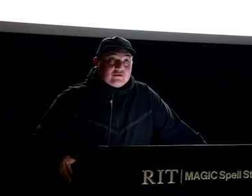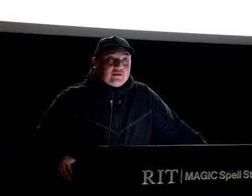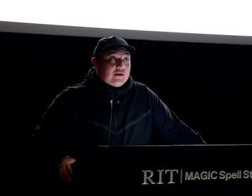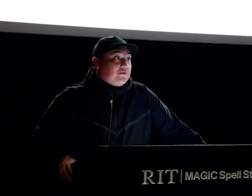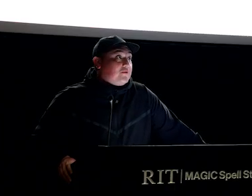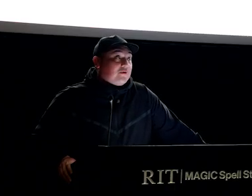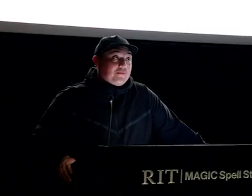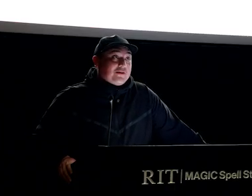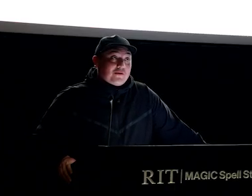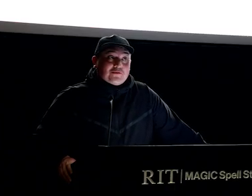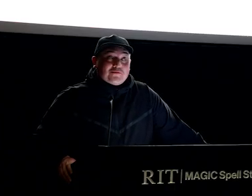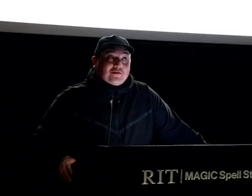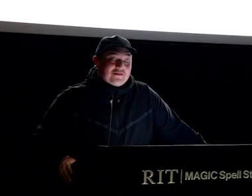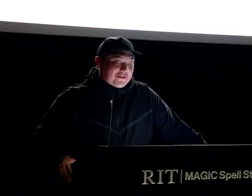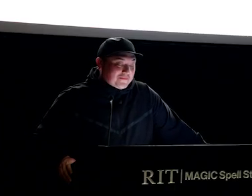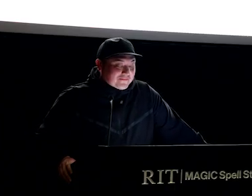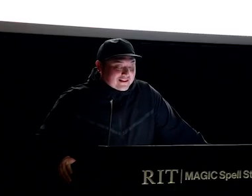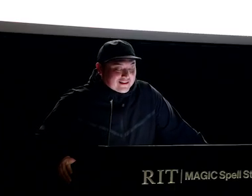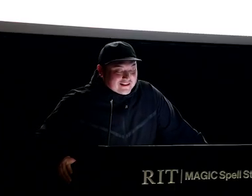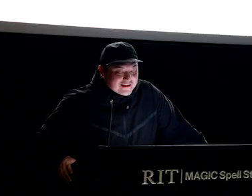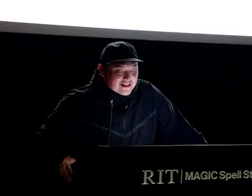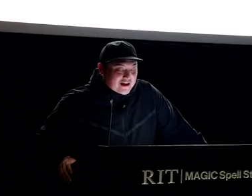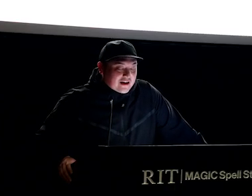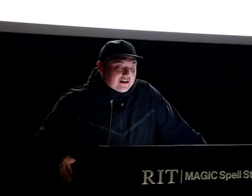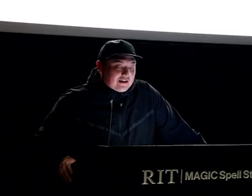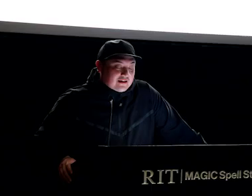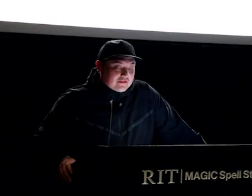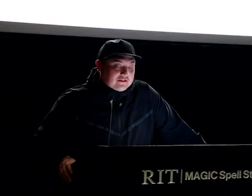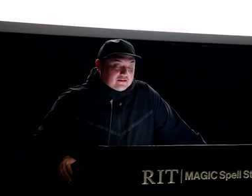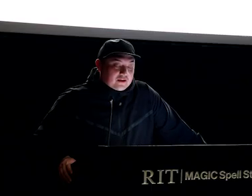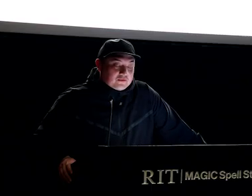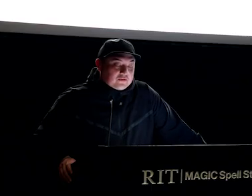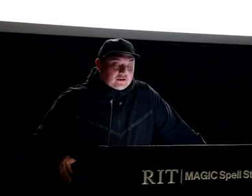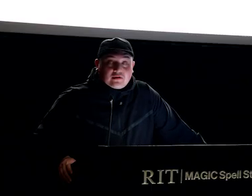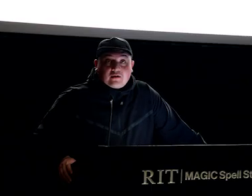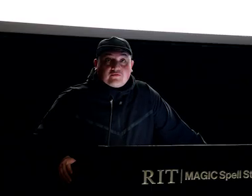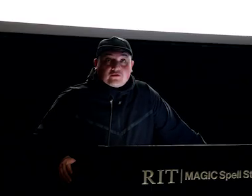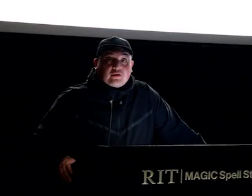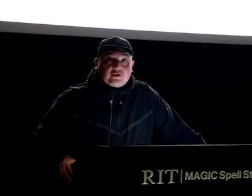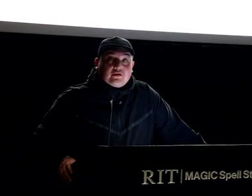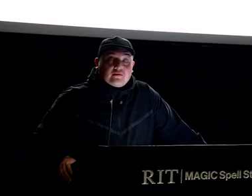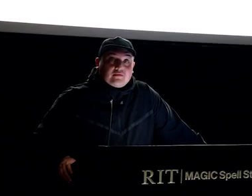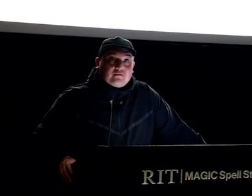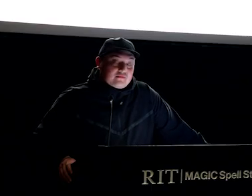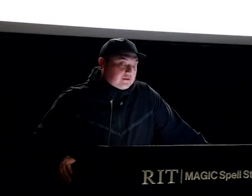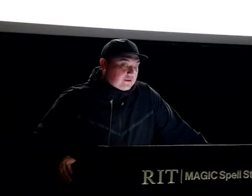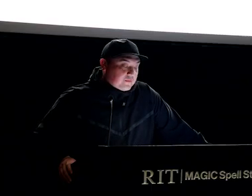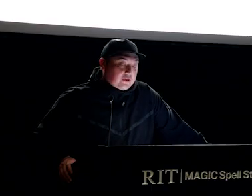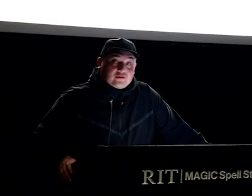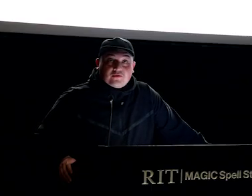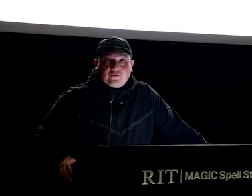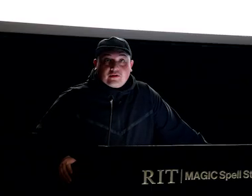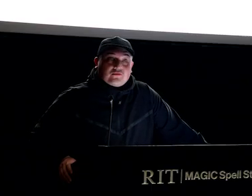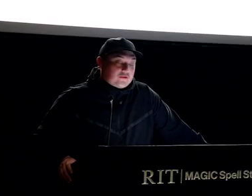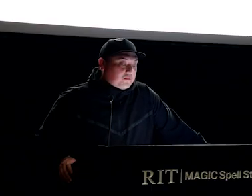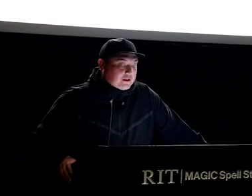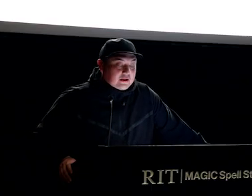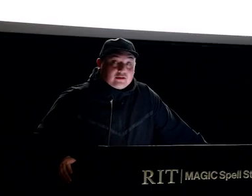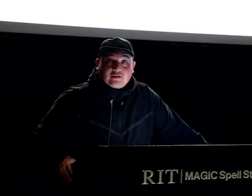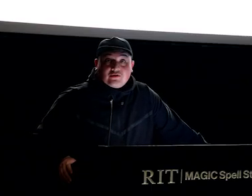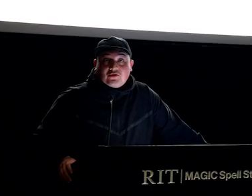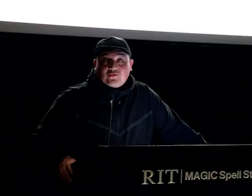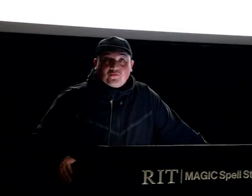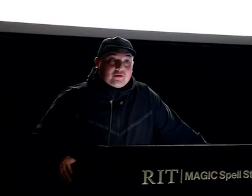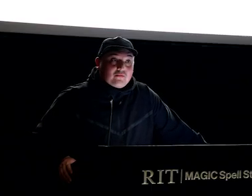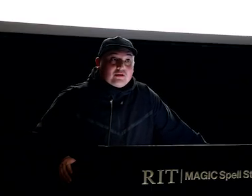closest friends, and now you are all my closest friends too, that AdvancedDesign was started out of frustration because someone else told me